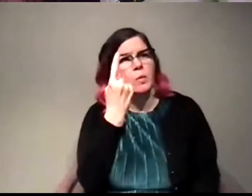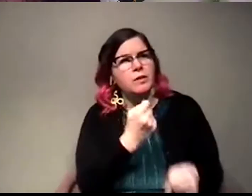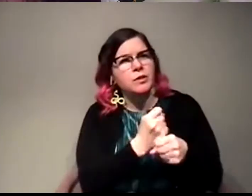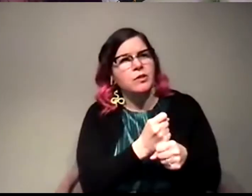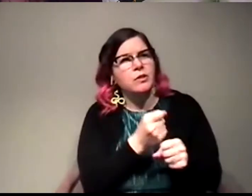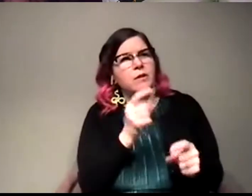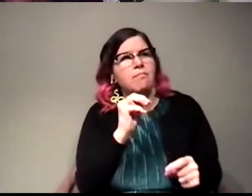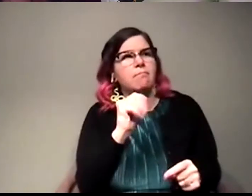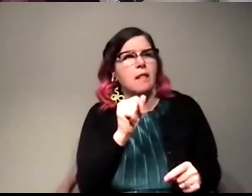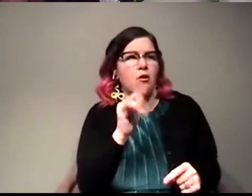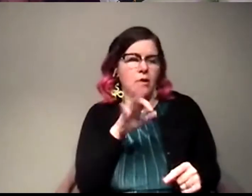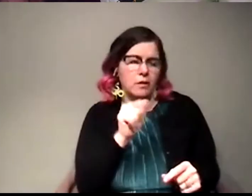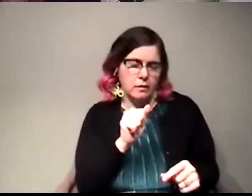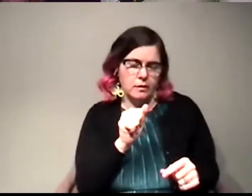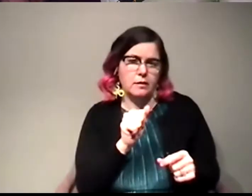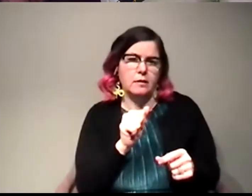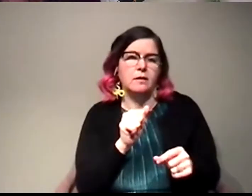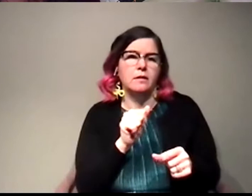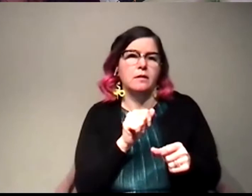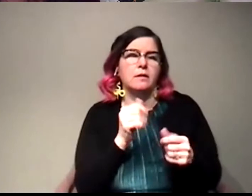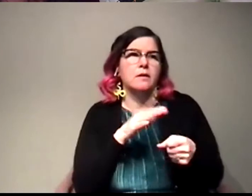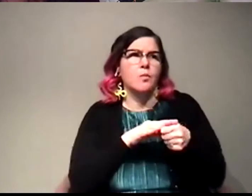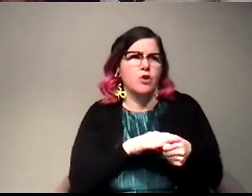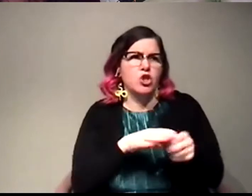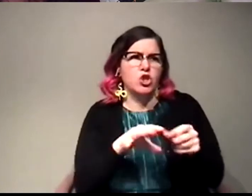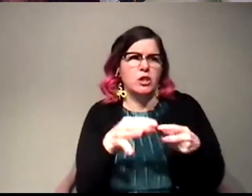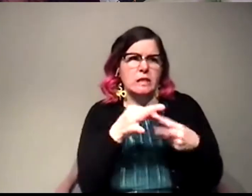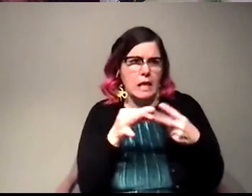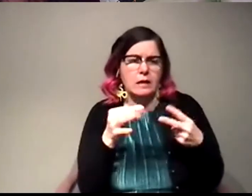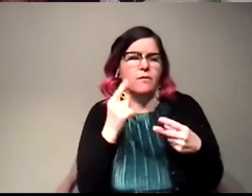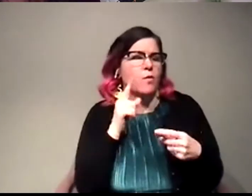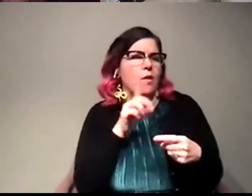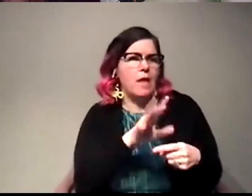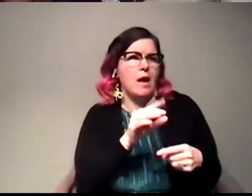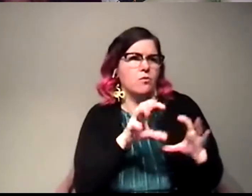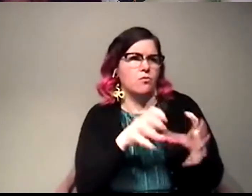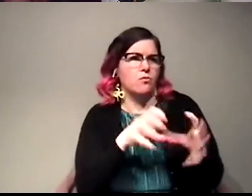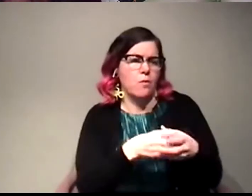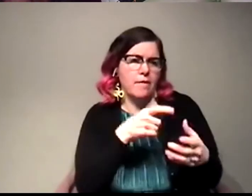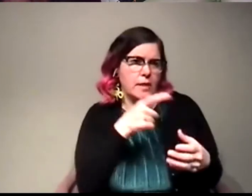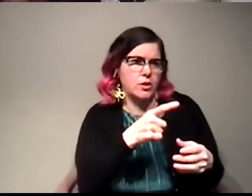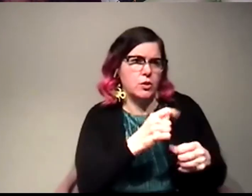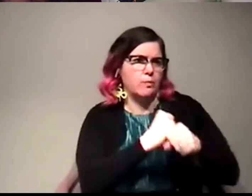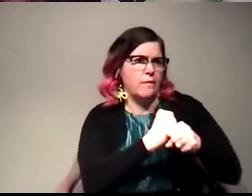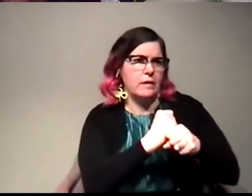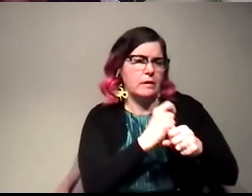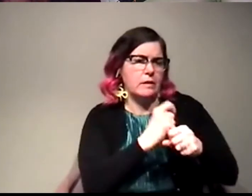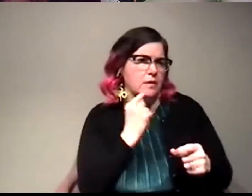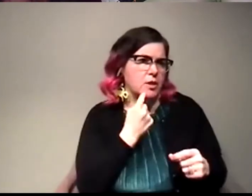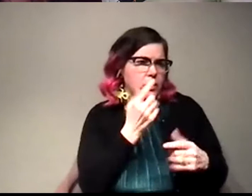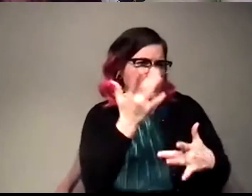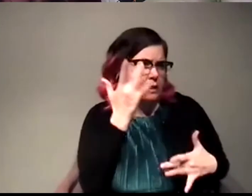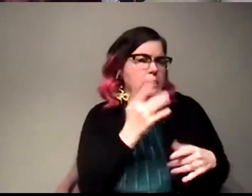malaria pressure selects for a certain group of alleles to be more effective in preventing serious disease and protecting the